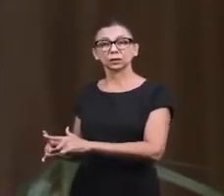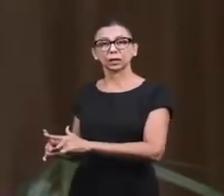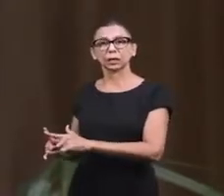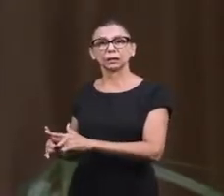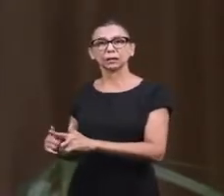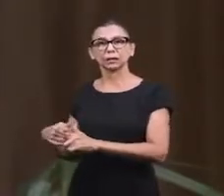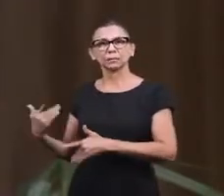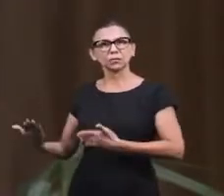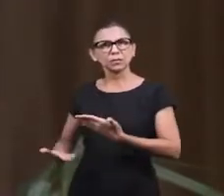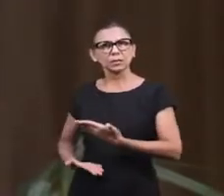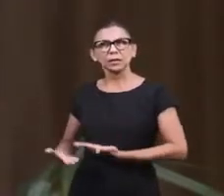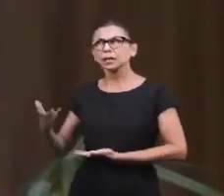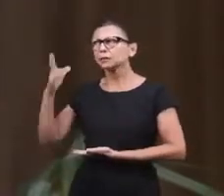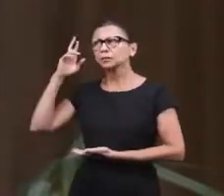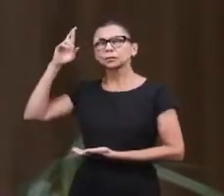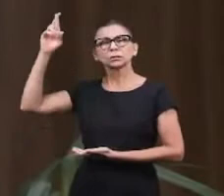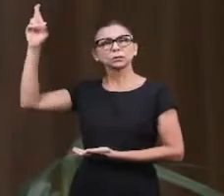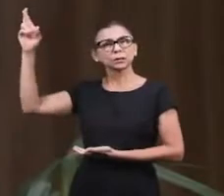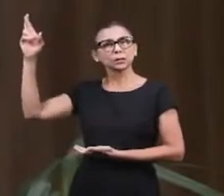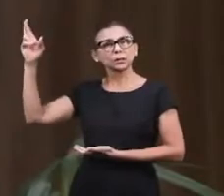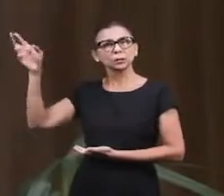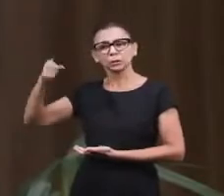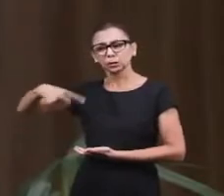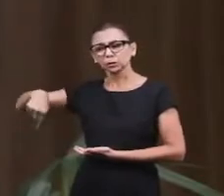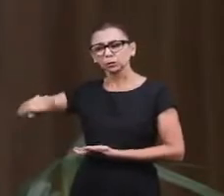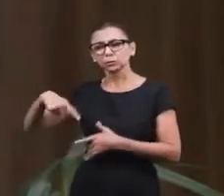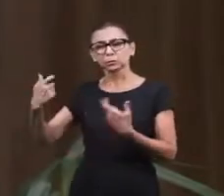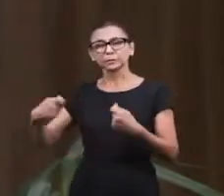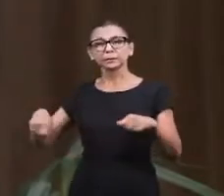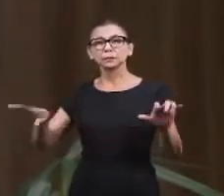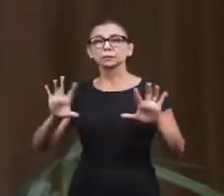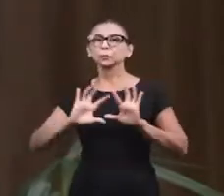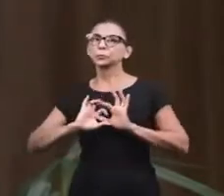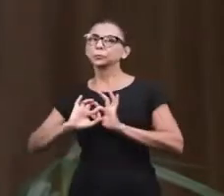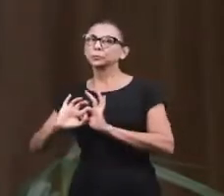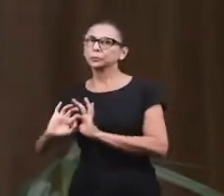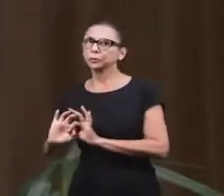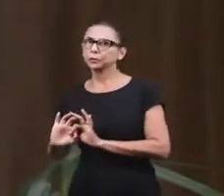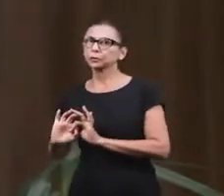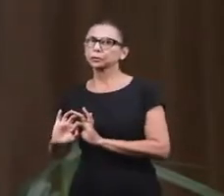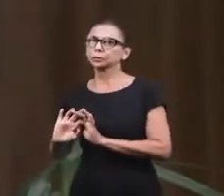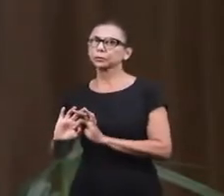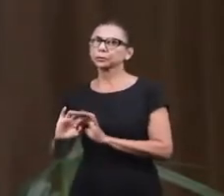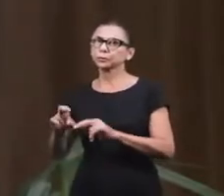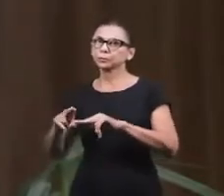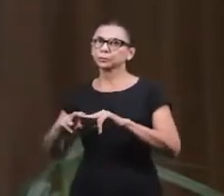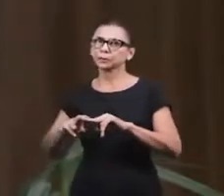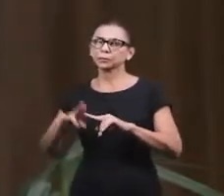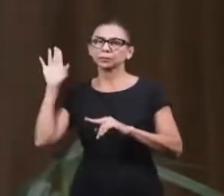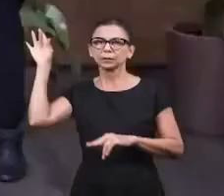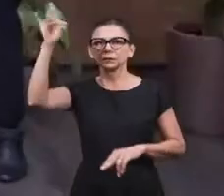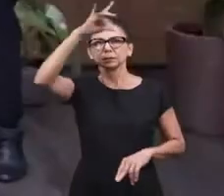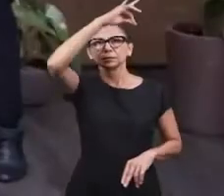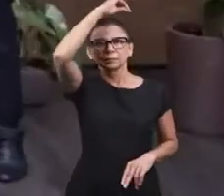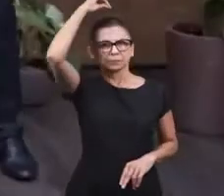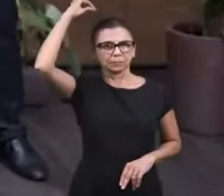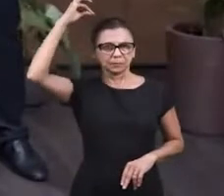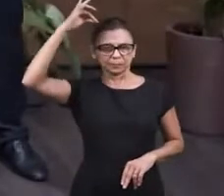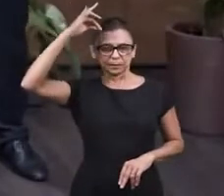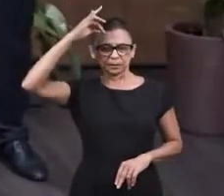Forgiveness among those who serve God and those who should live in the unity of the Spirit.